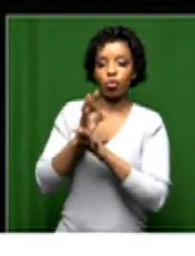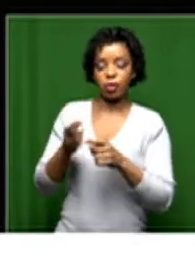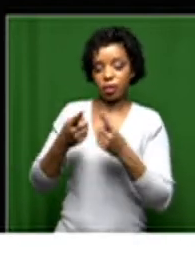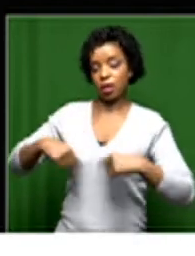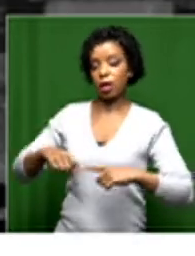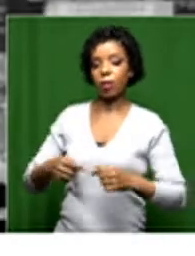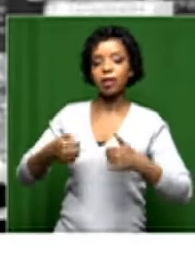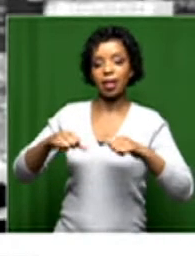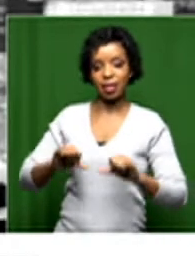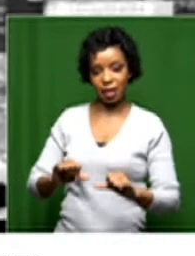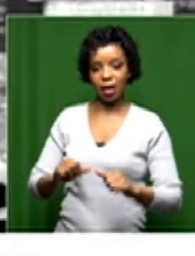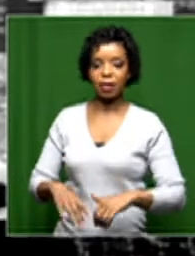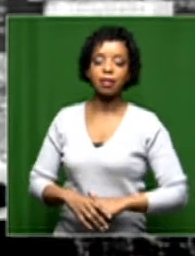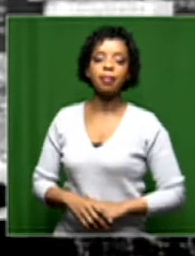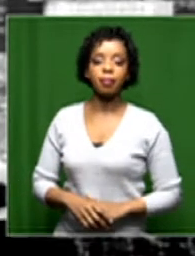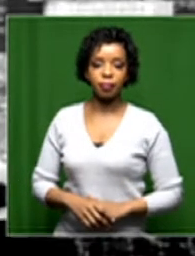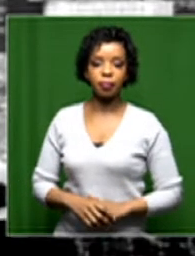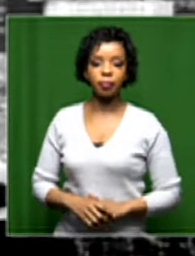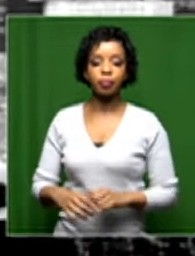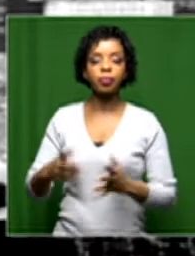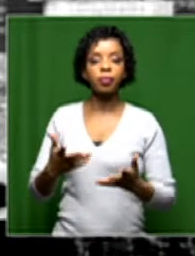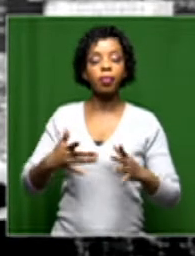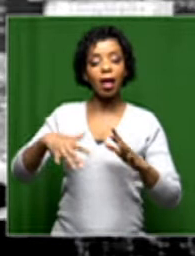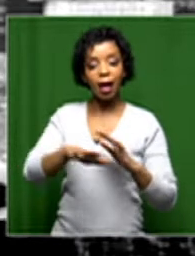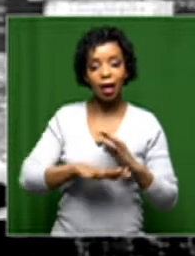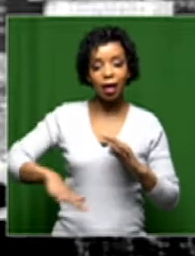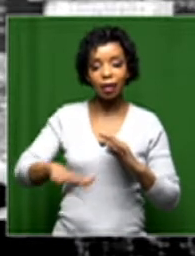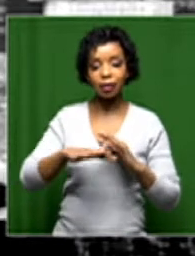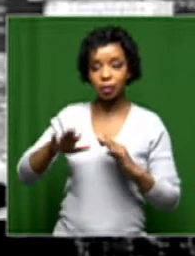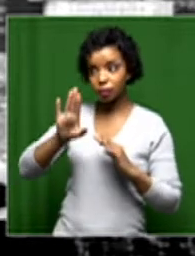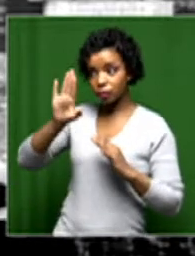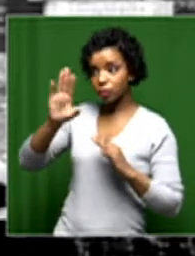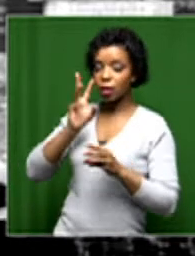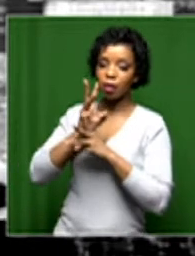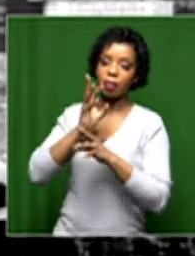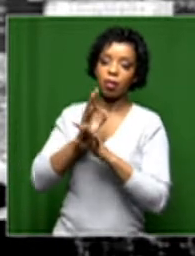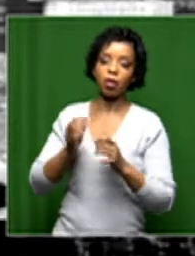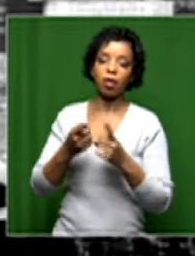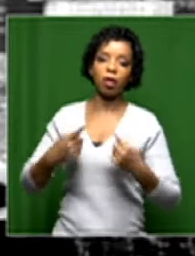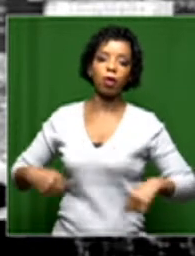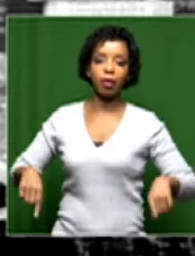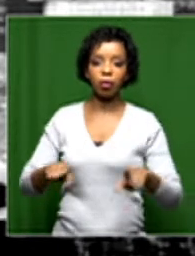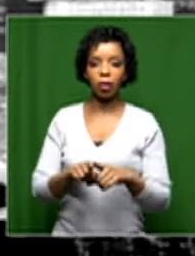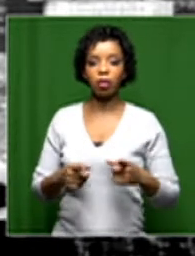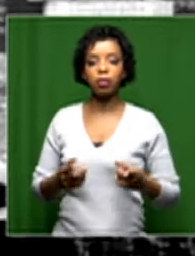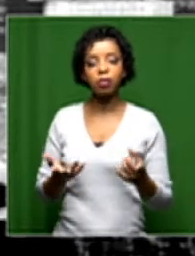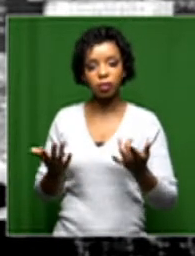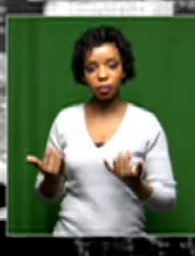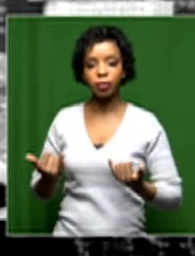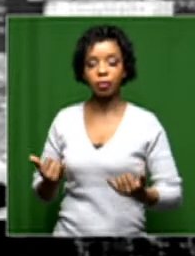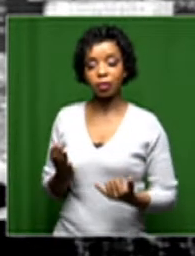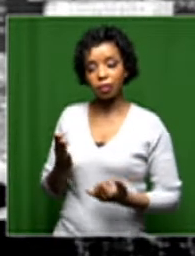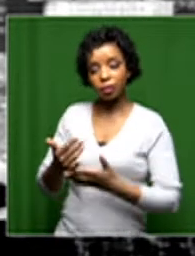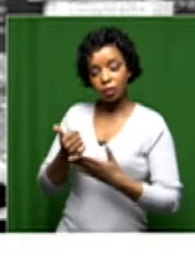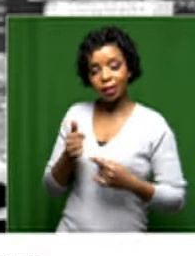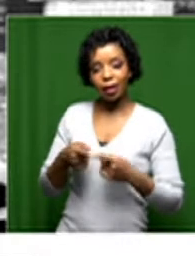while the land actually belongs to our parents. So what how does this thing help